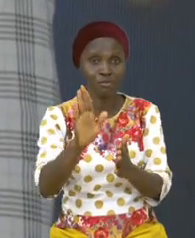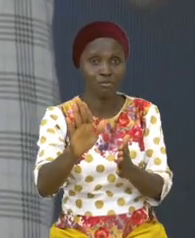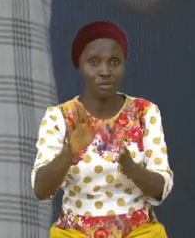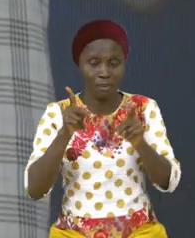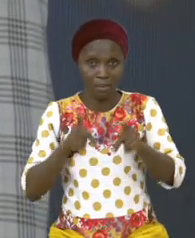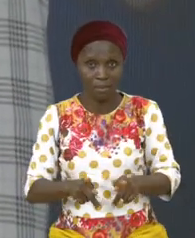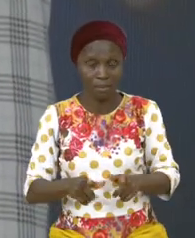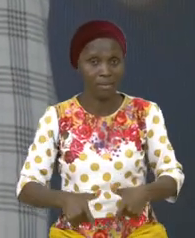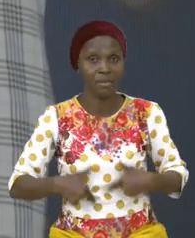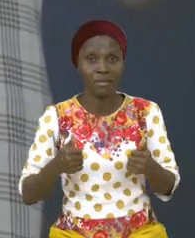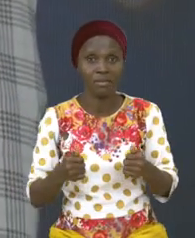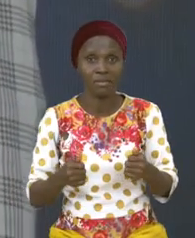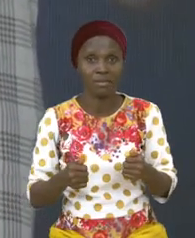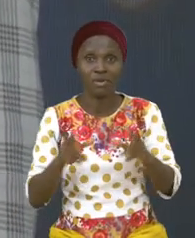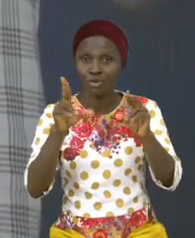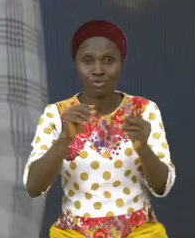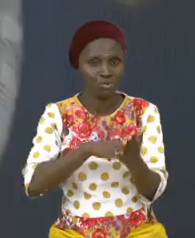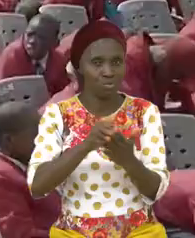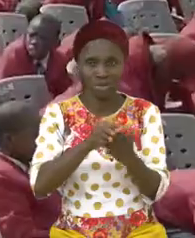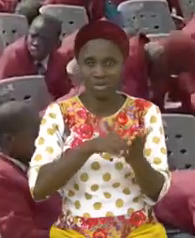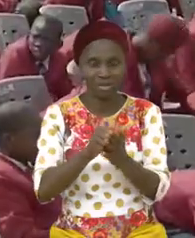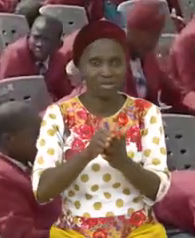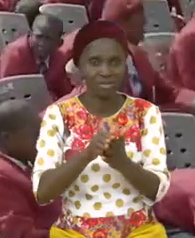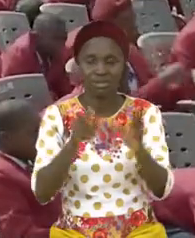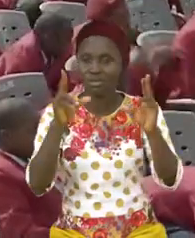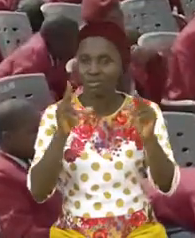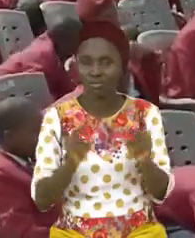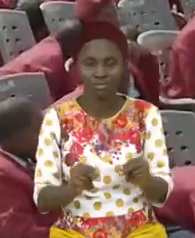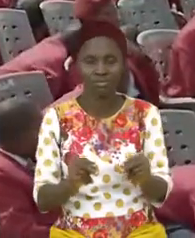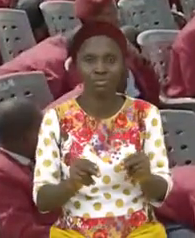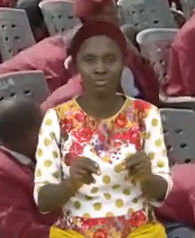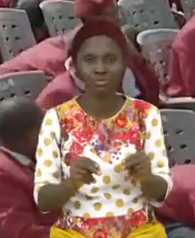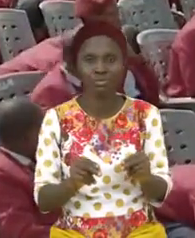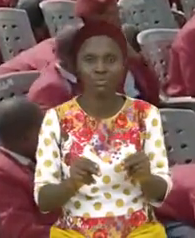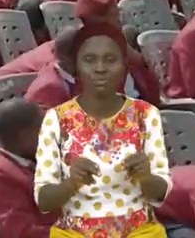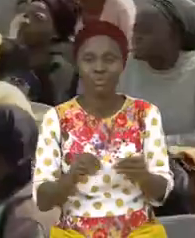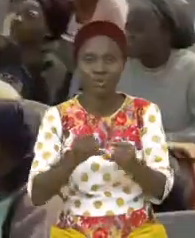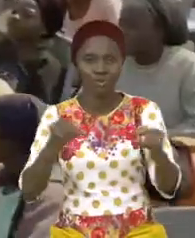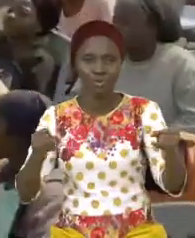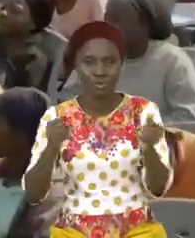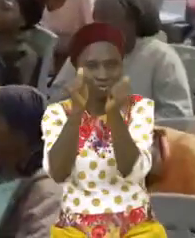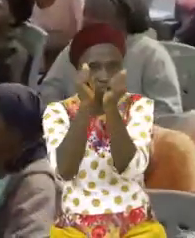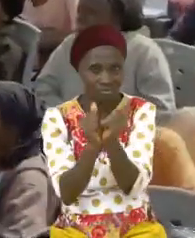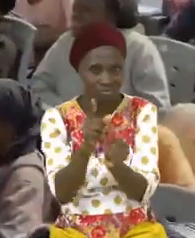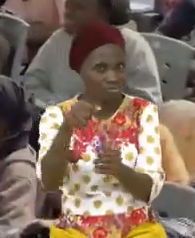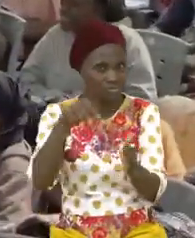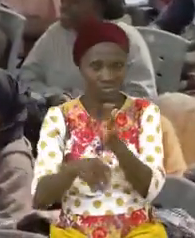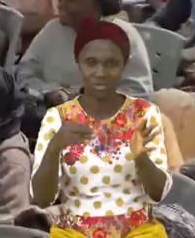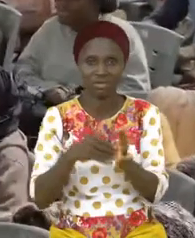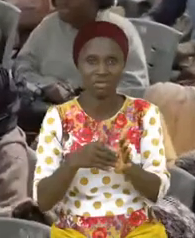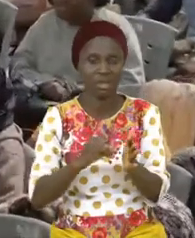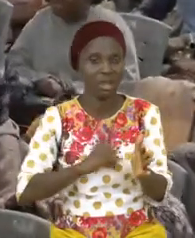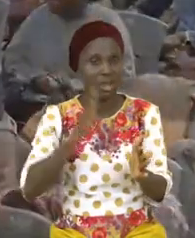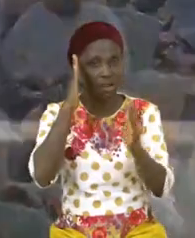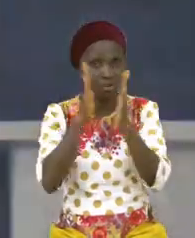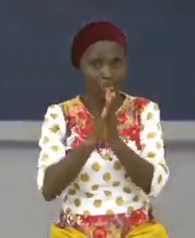tiredness, no weakness, no rope cord tie you down. I'm going to pray a special